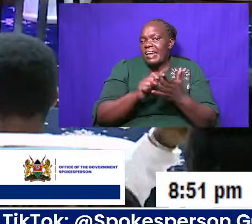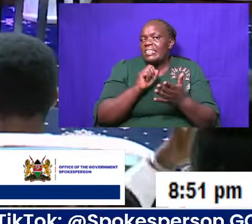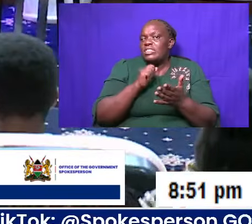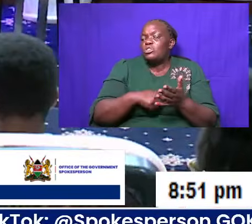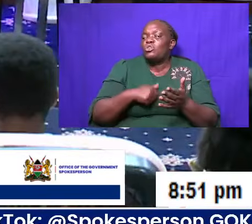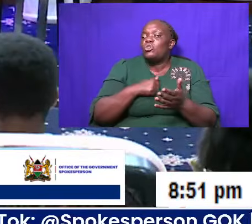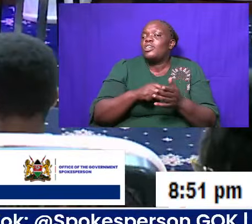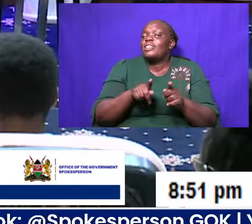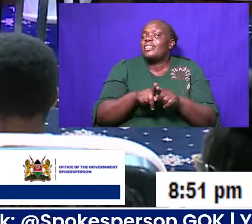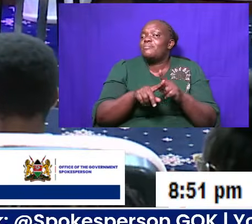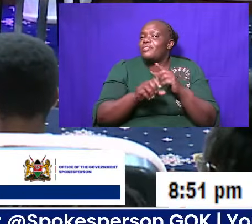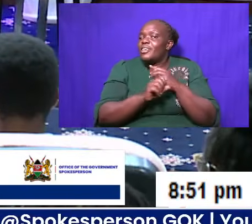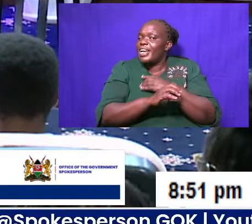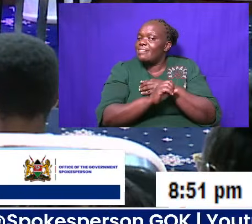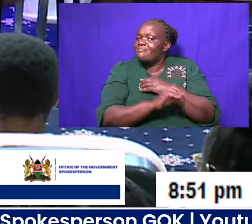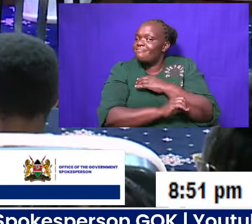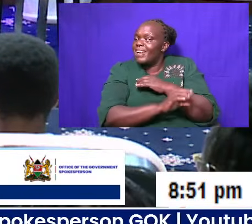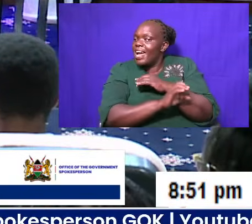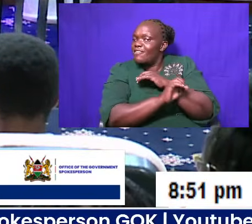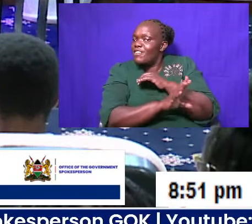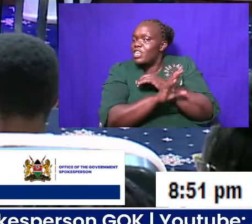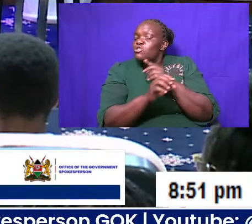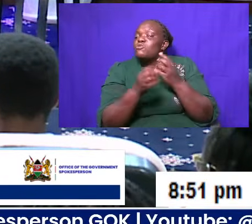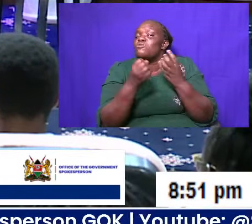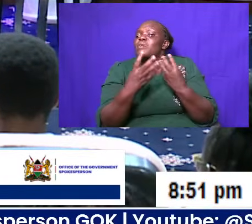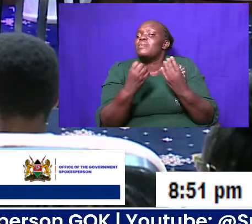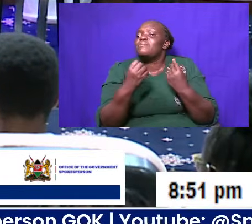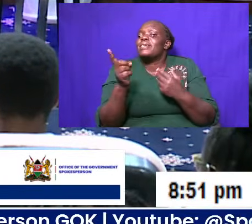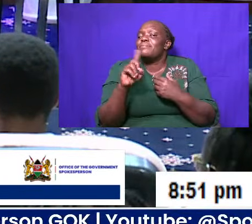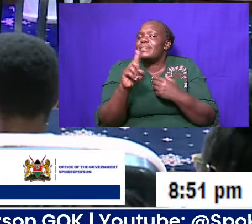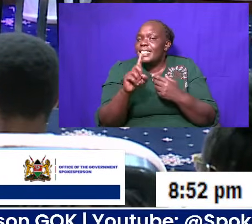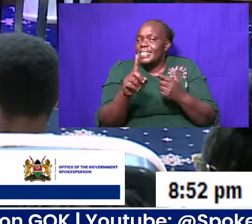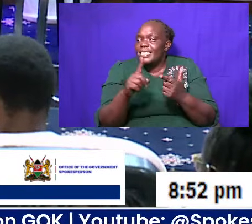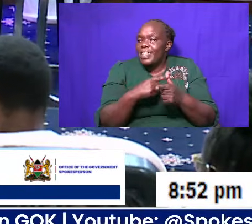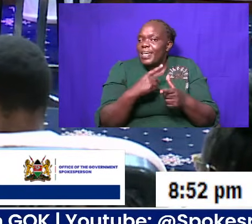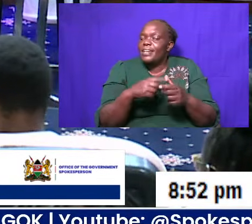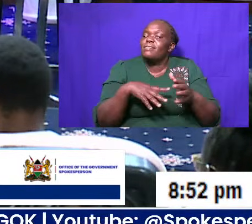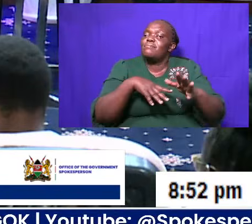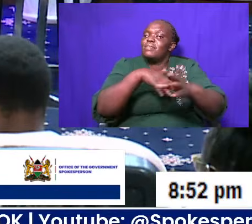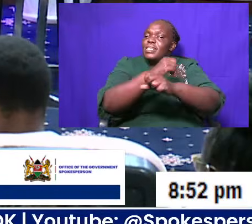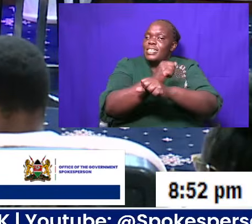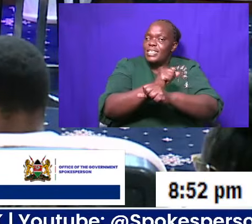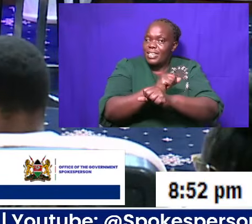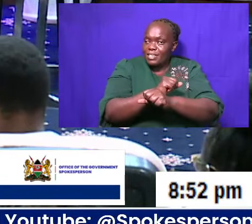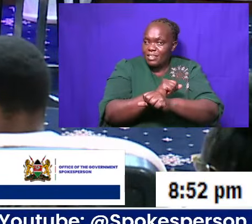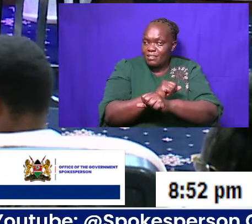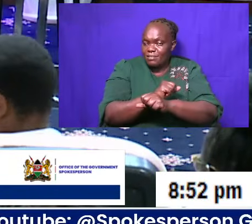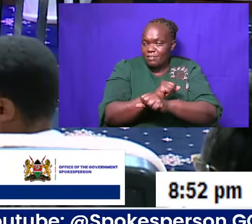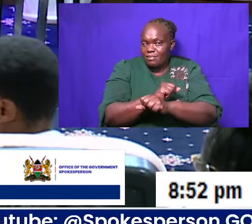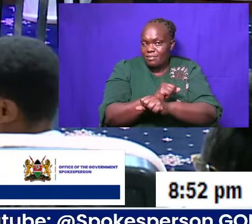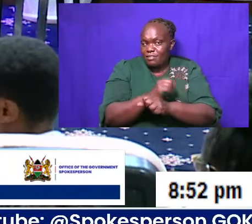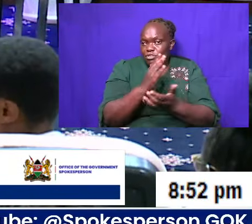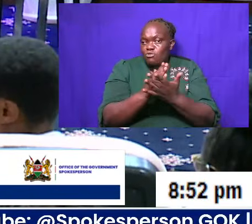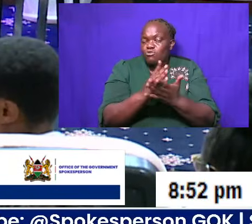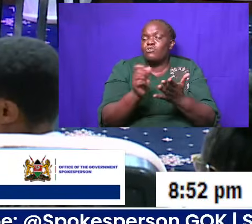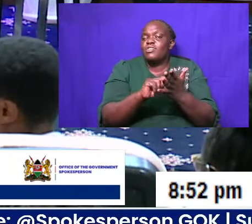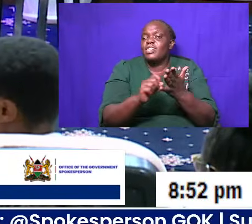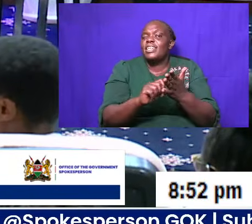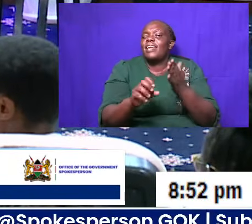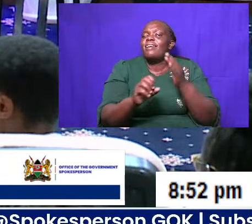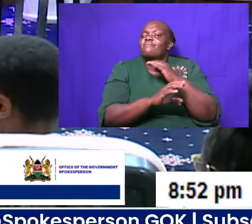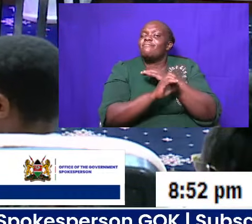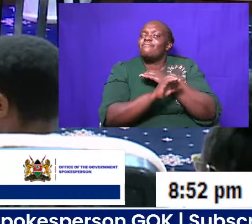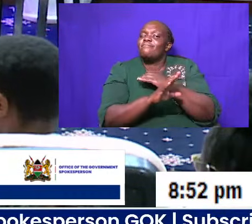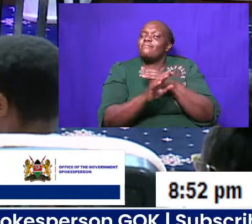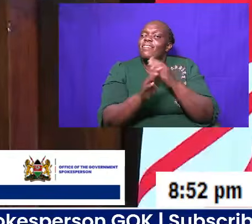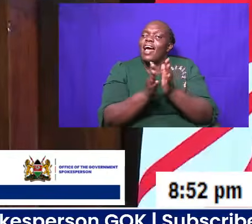write advisories. So we offer advisories to ministries, to presidency. We have written advisories